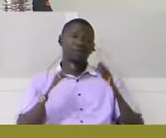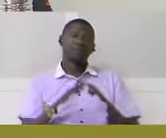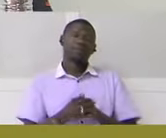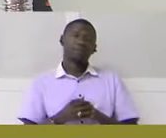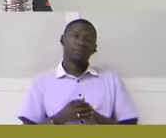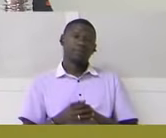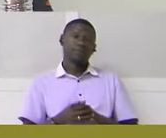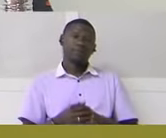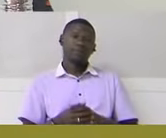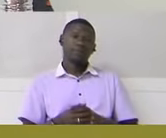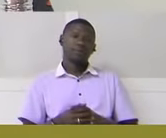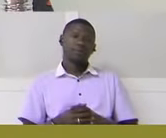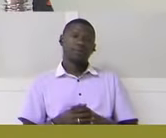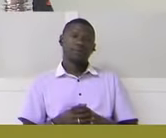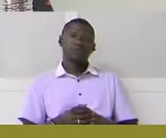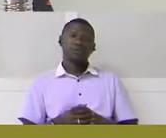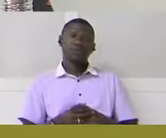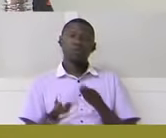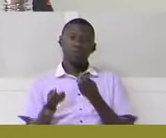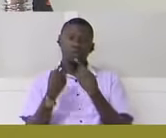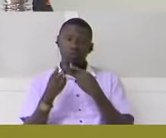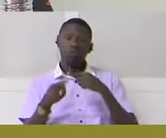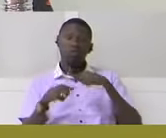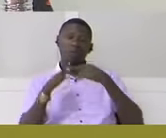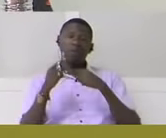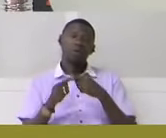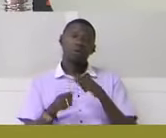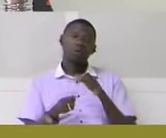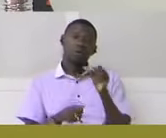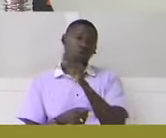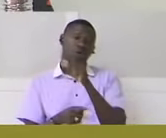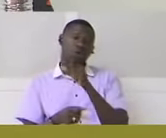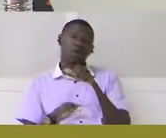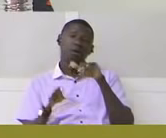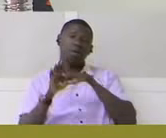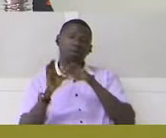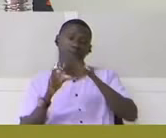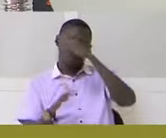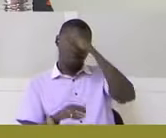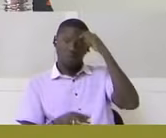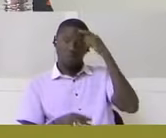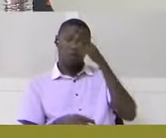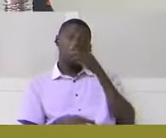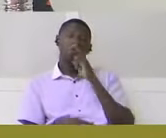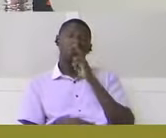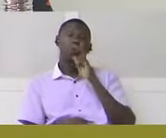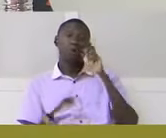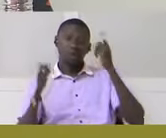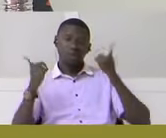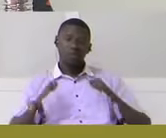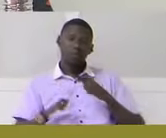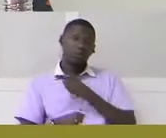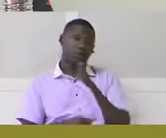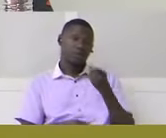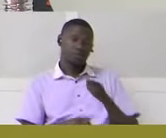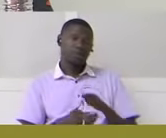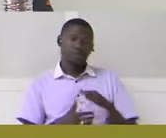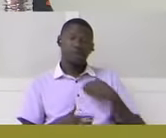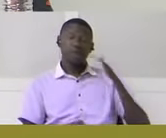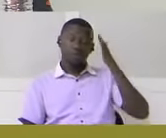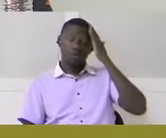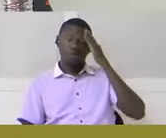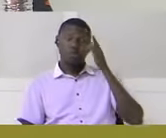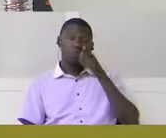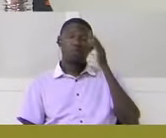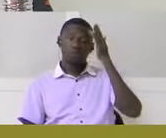Bari ikafunyo dulu ini menubidu kuwa la je. Muna keta ulu la. Fo ulu menubidu kuwa la je. Mkugule keta ulu la. I'm sure you're aware